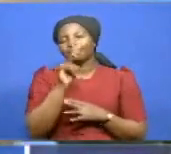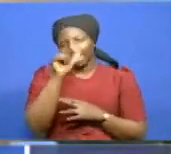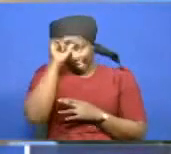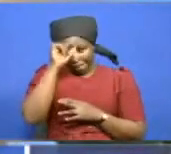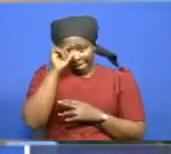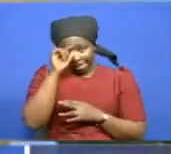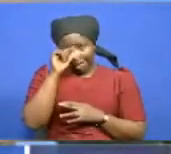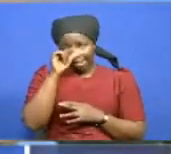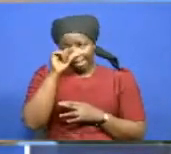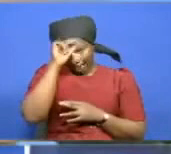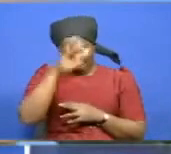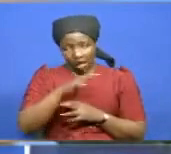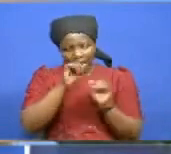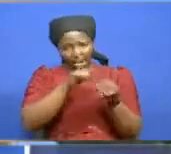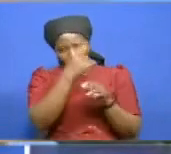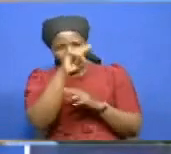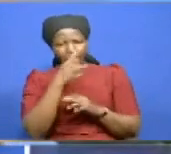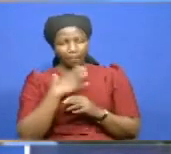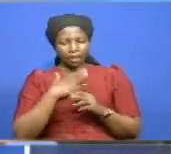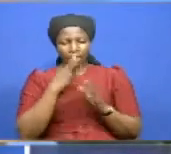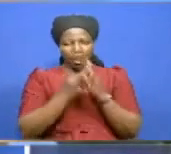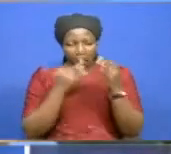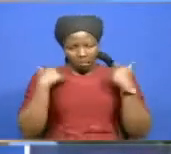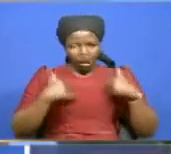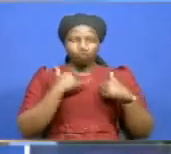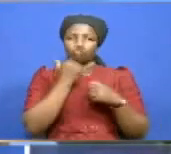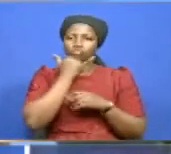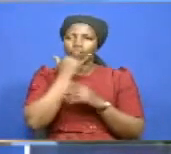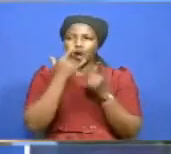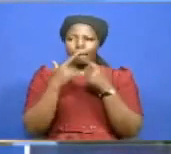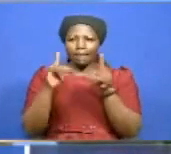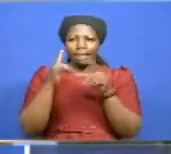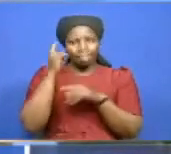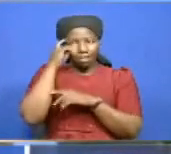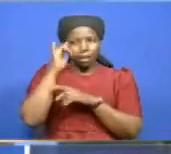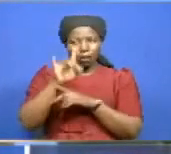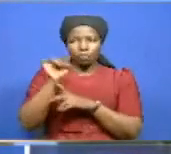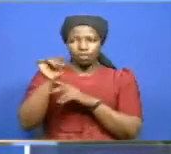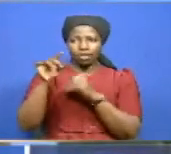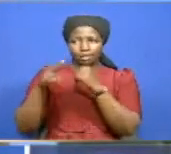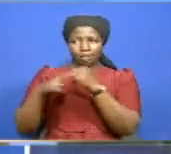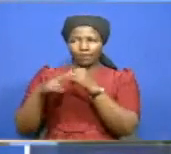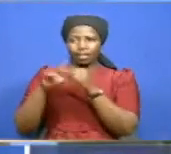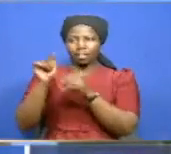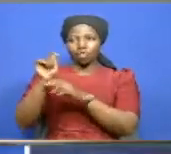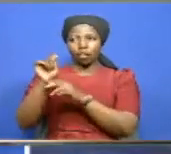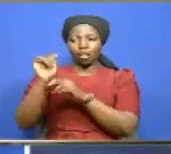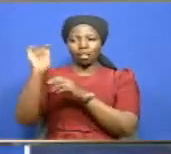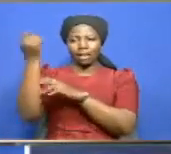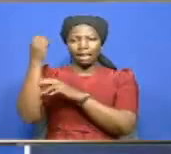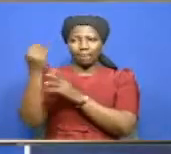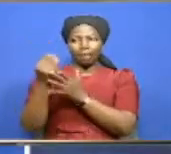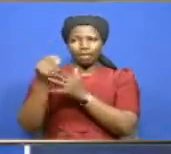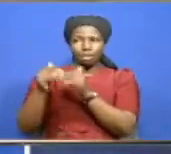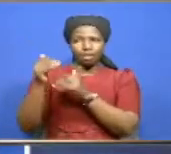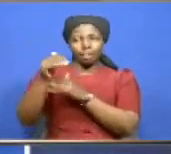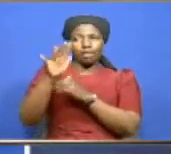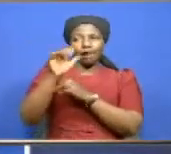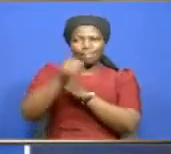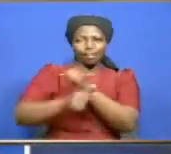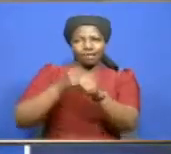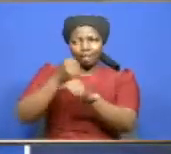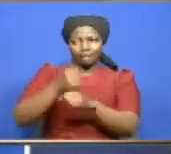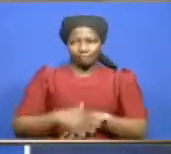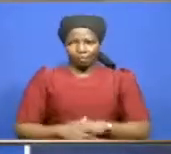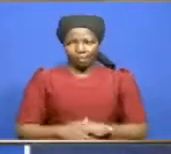will correct me if I'm wrong, but I think that's 1.7 trillion Kenyan shillings over the next 5 years. Court pointed out